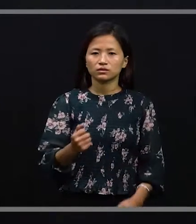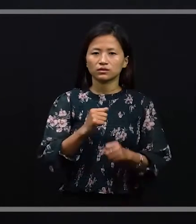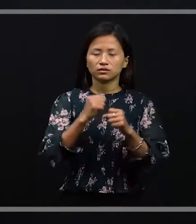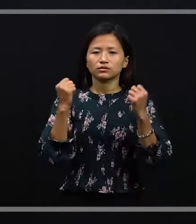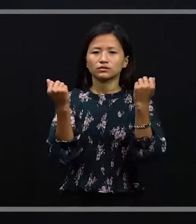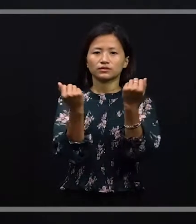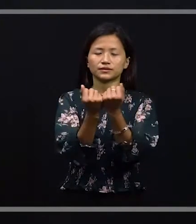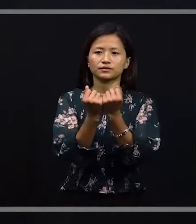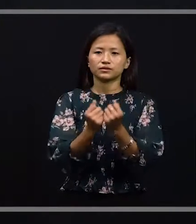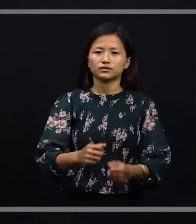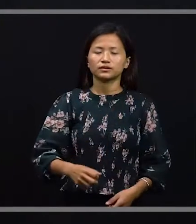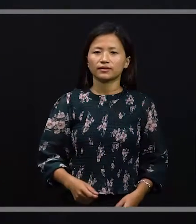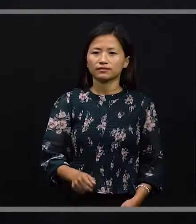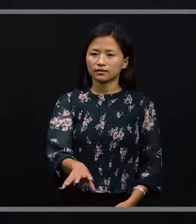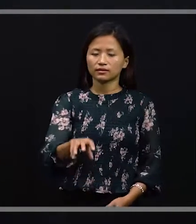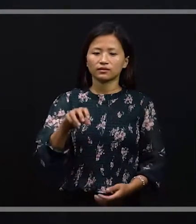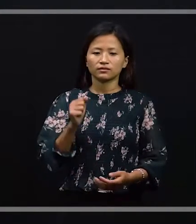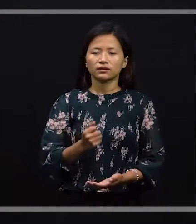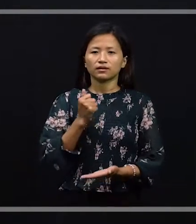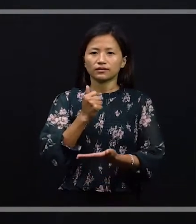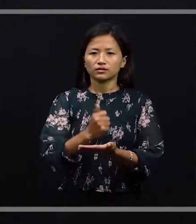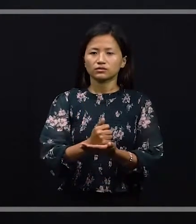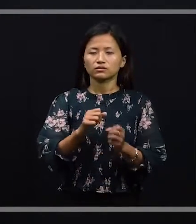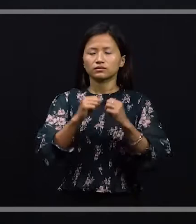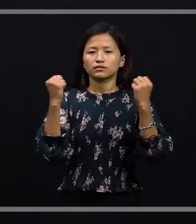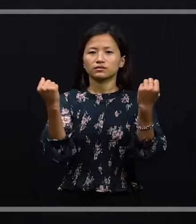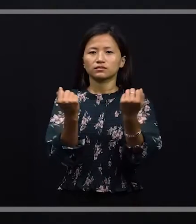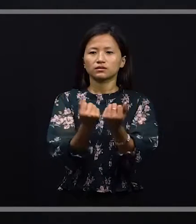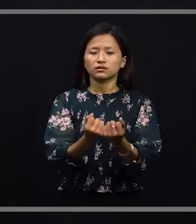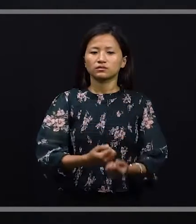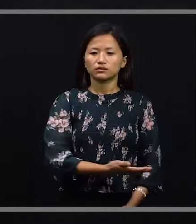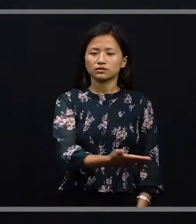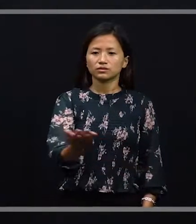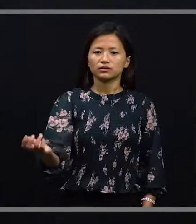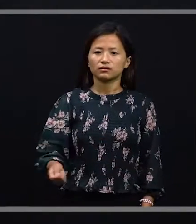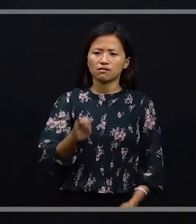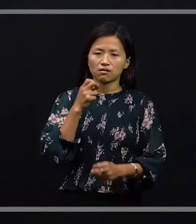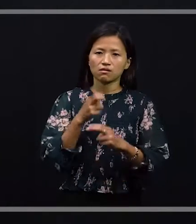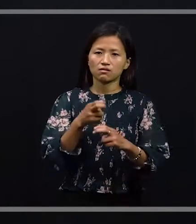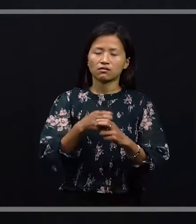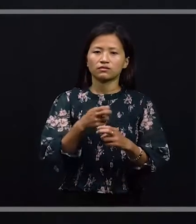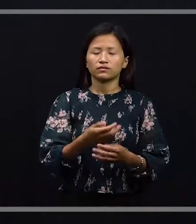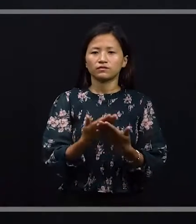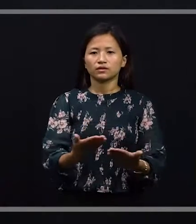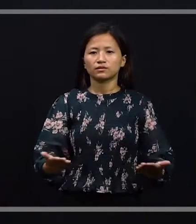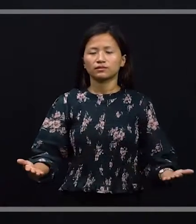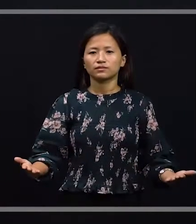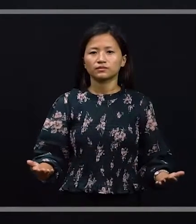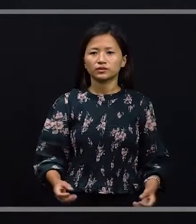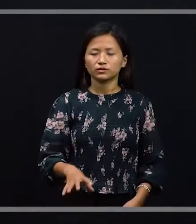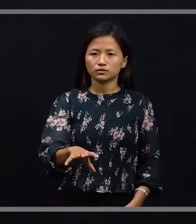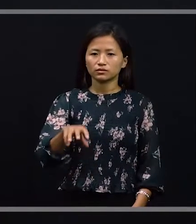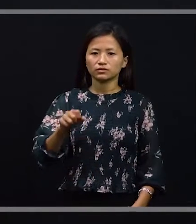the society, so many social evils were there that was pressurizing women, and that also led to the